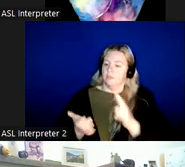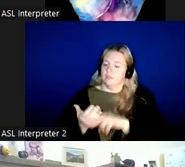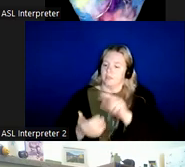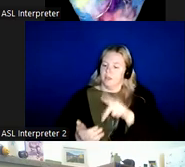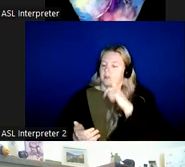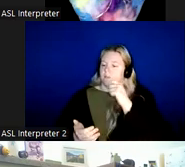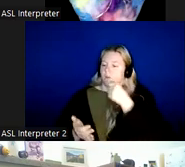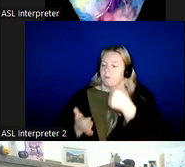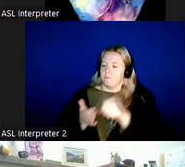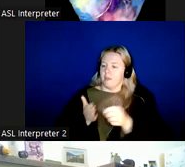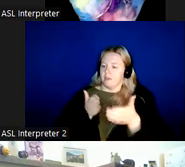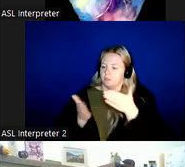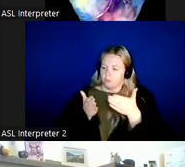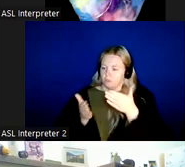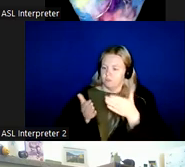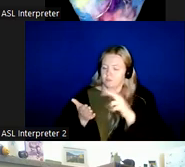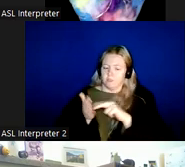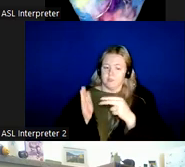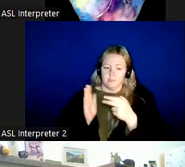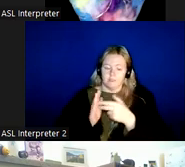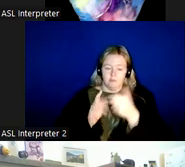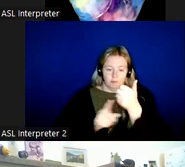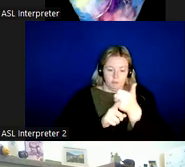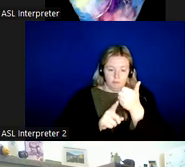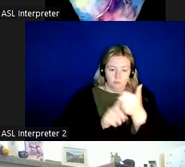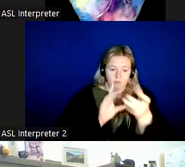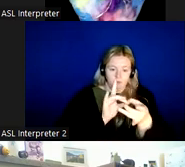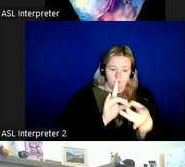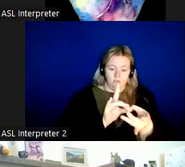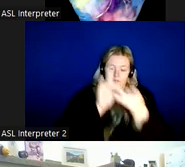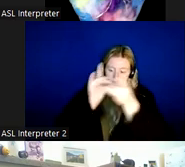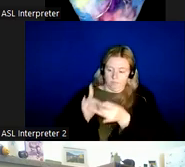is you're paired up with your region's